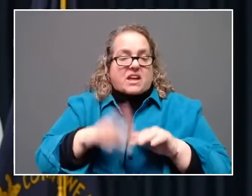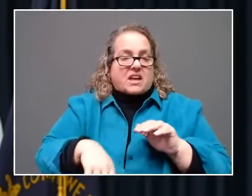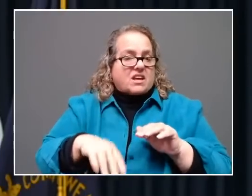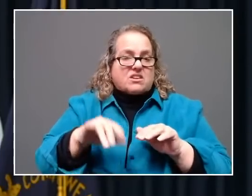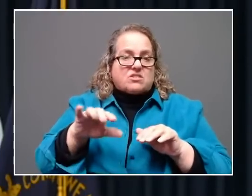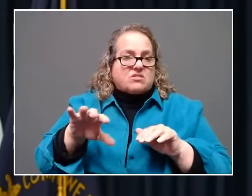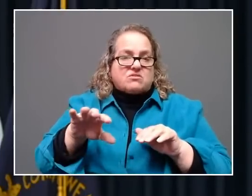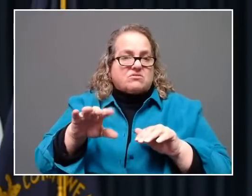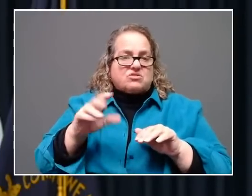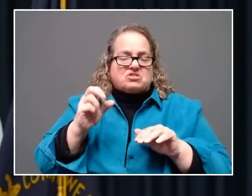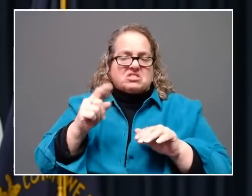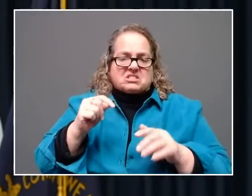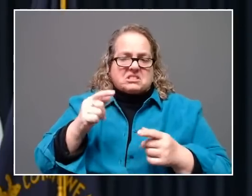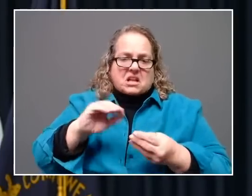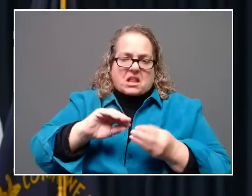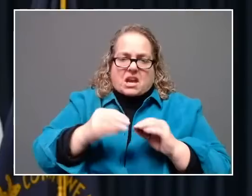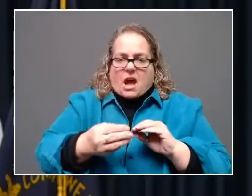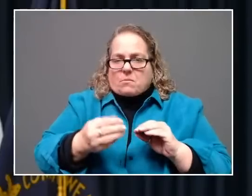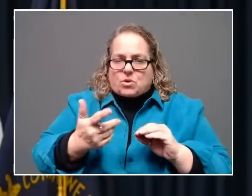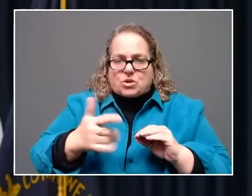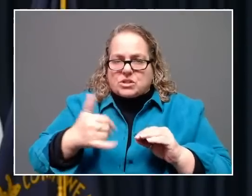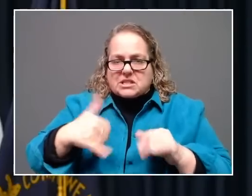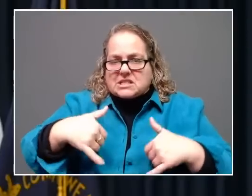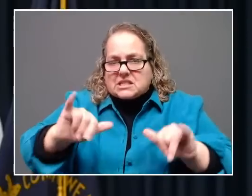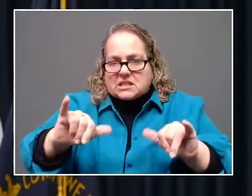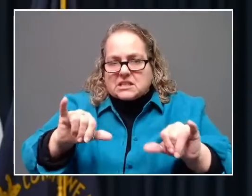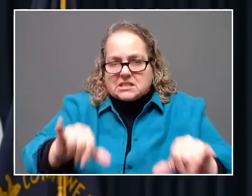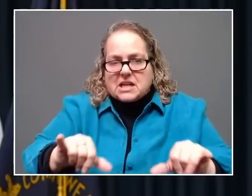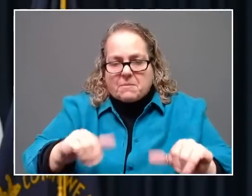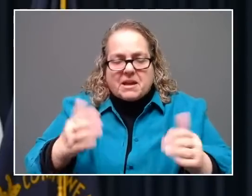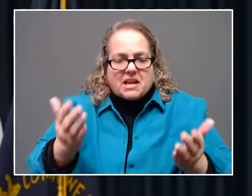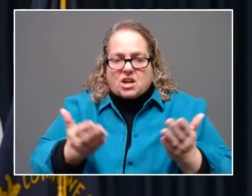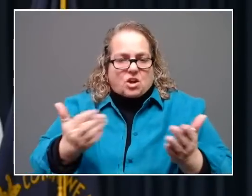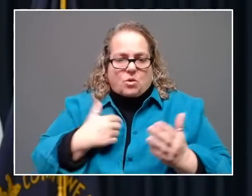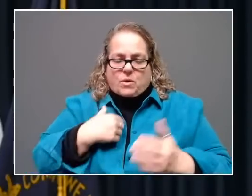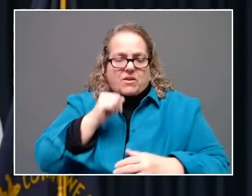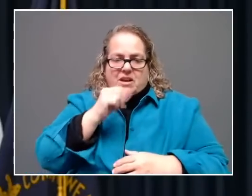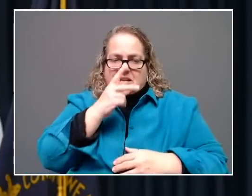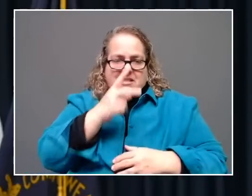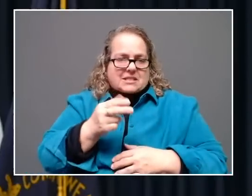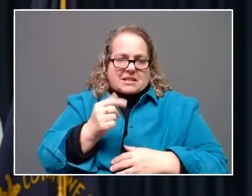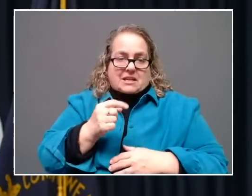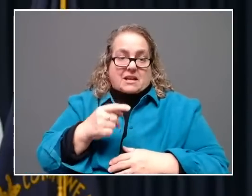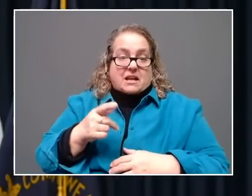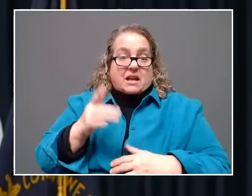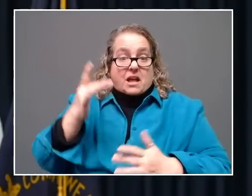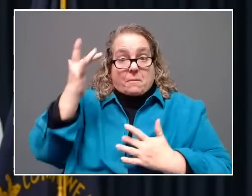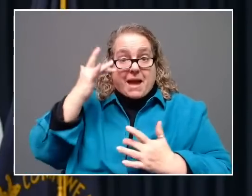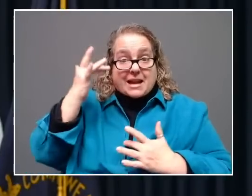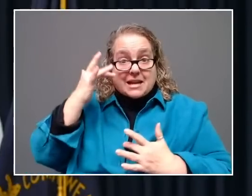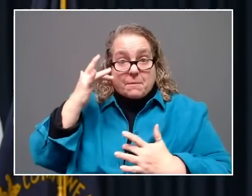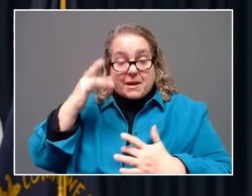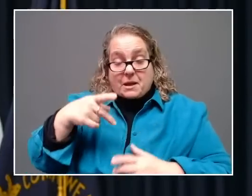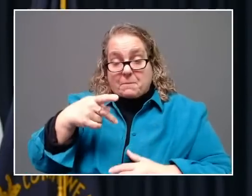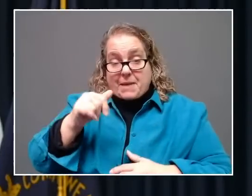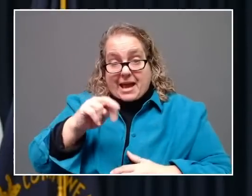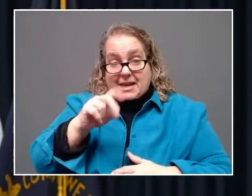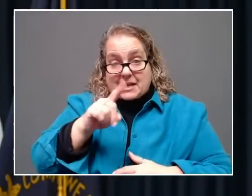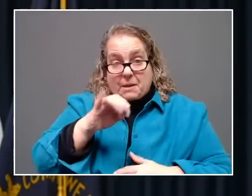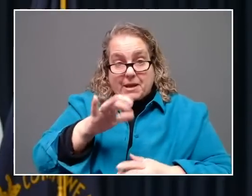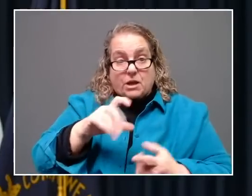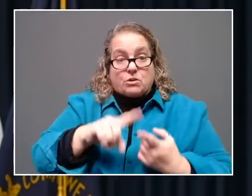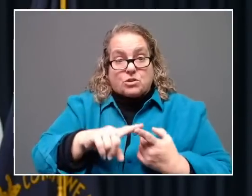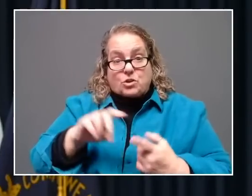away. But I know here we are not. The pandemic to endemic is something that a lot of people are talking about right